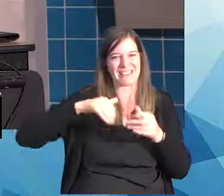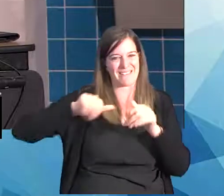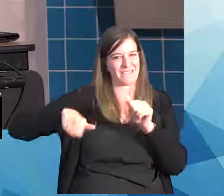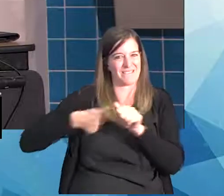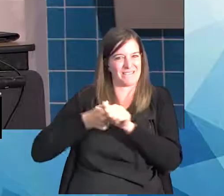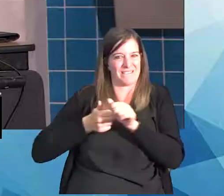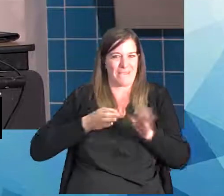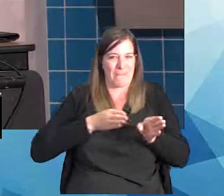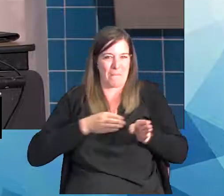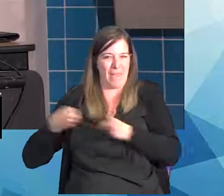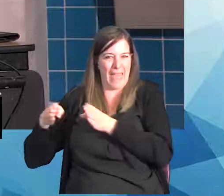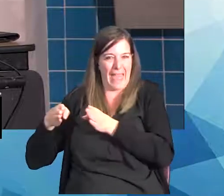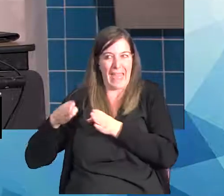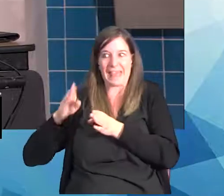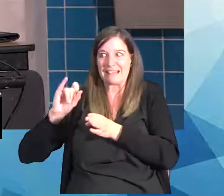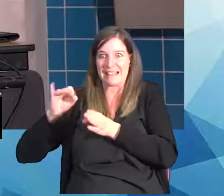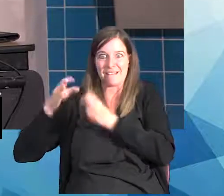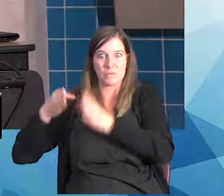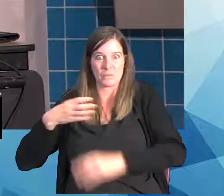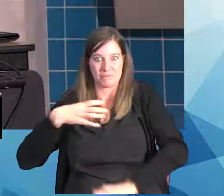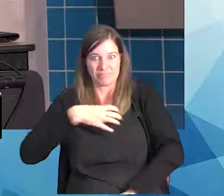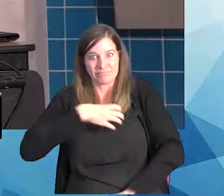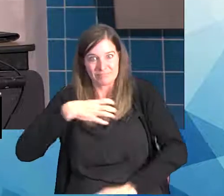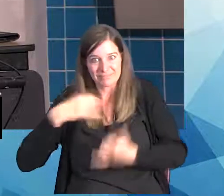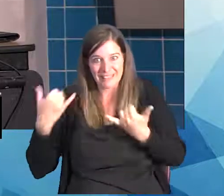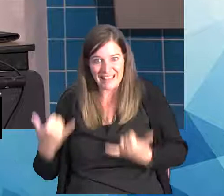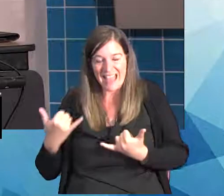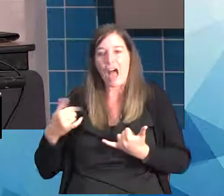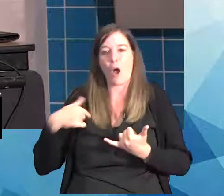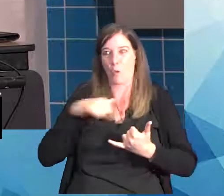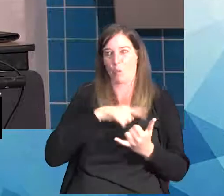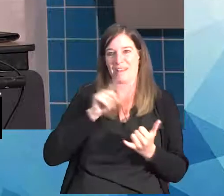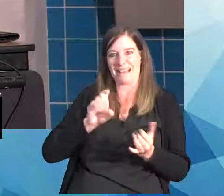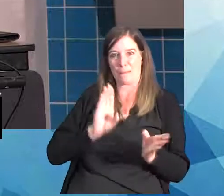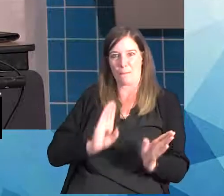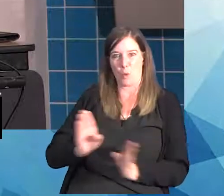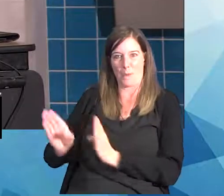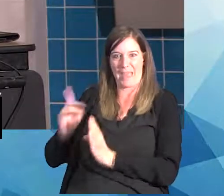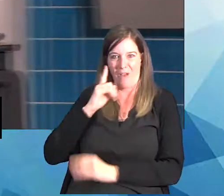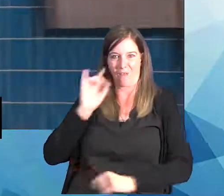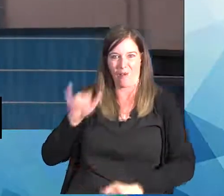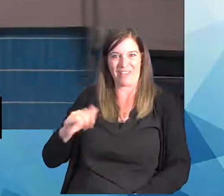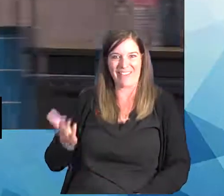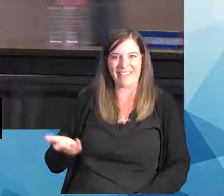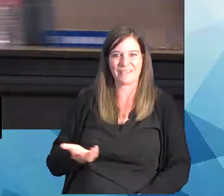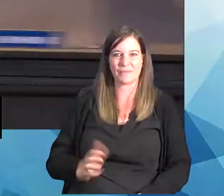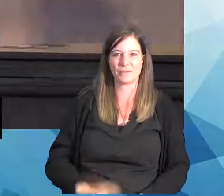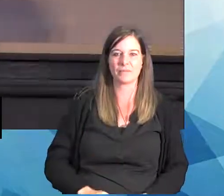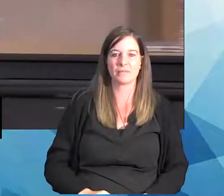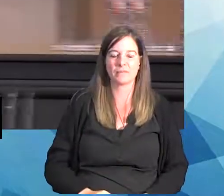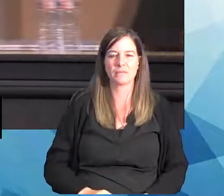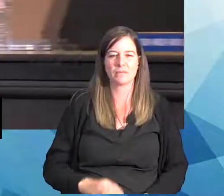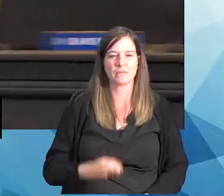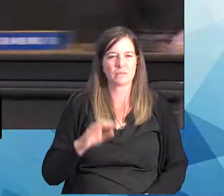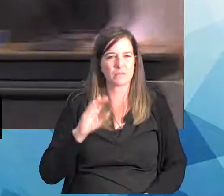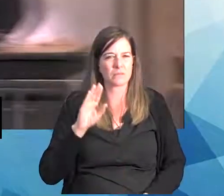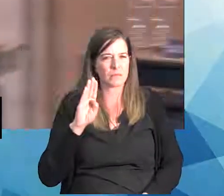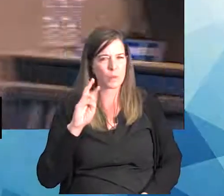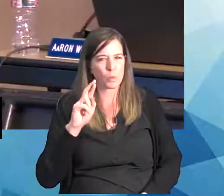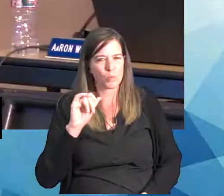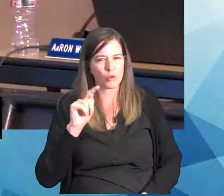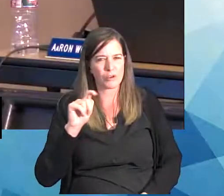developed, we should be prepared for that eventuality. Who is currently handling complaints if there is